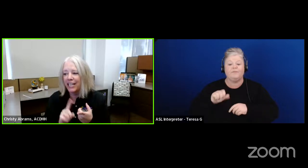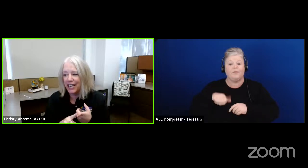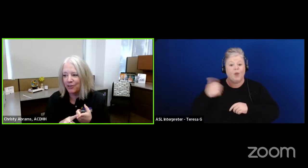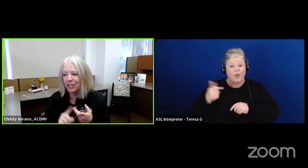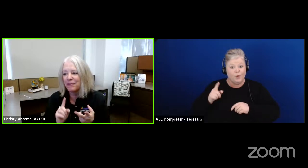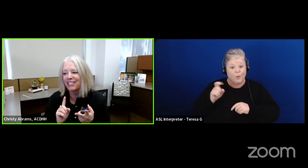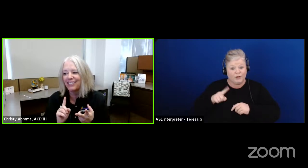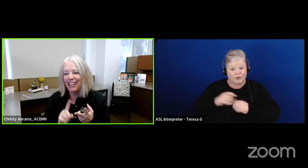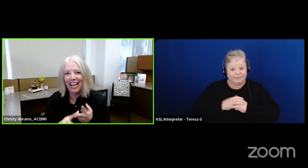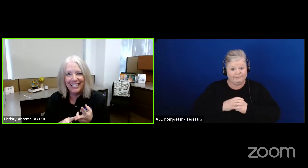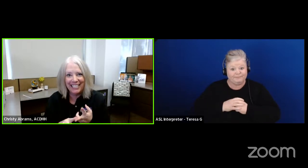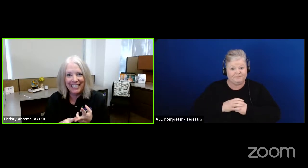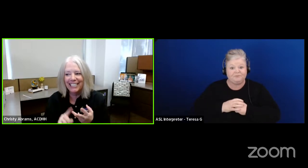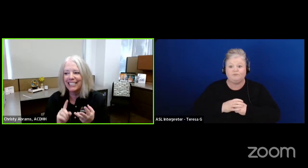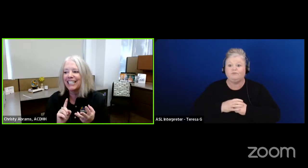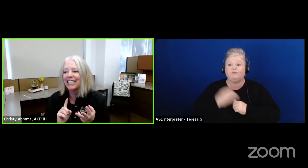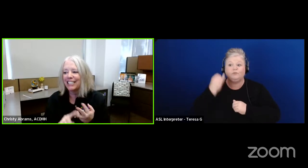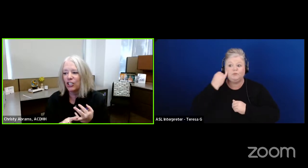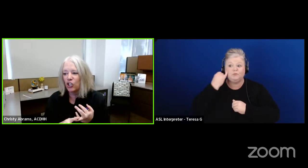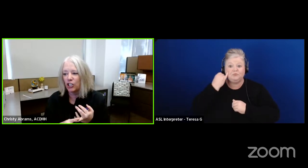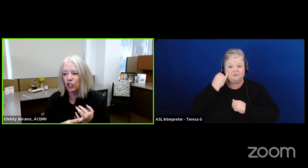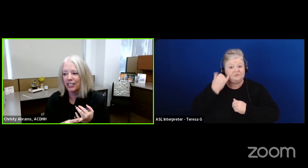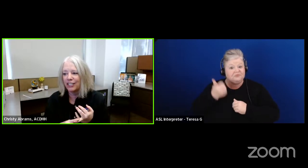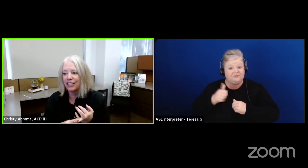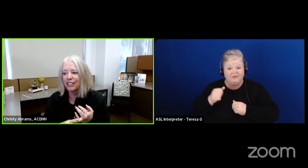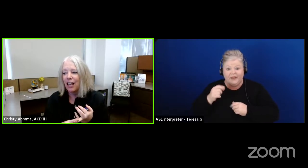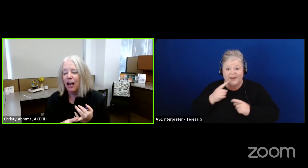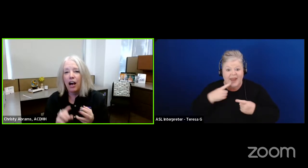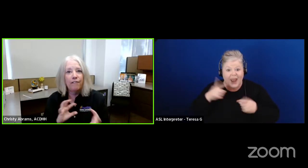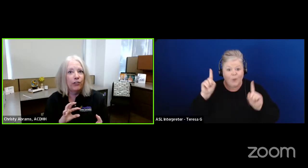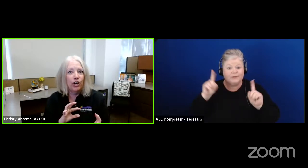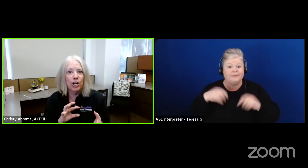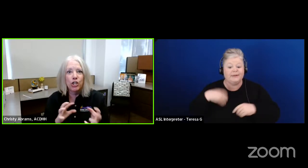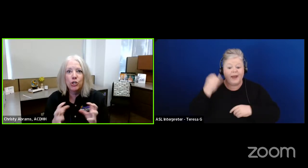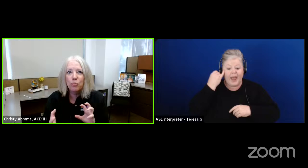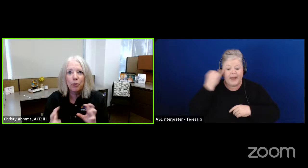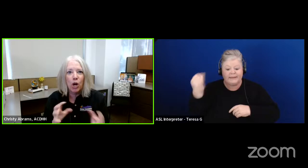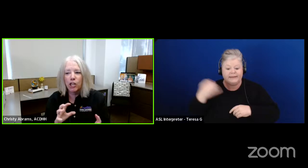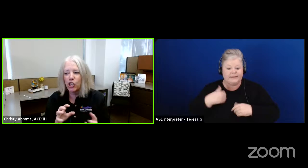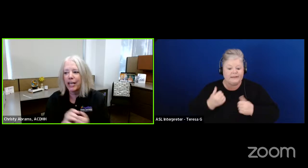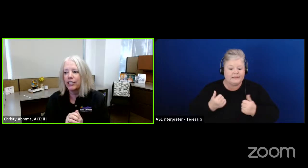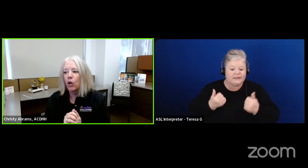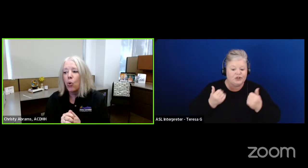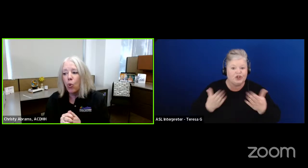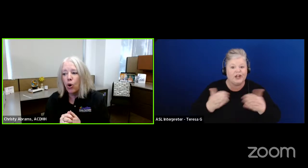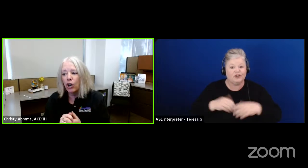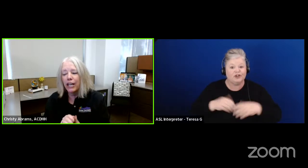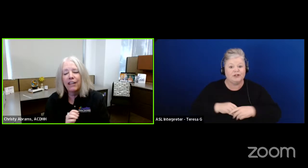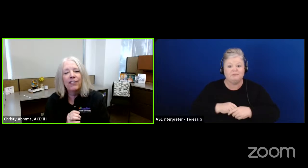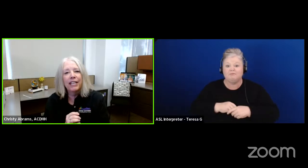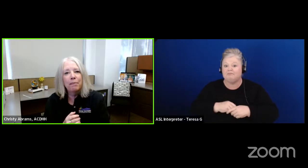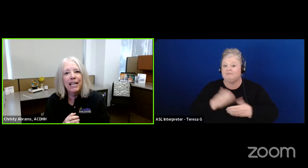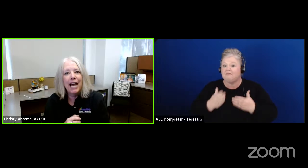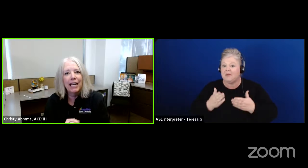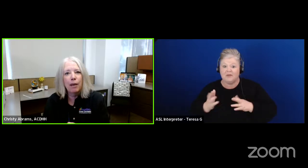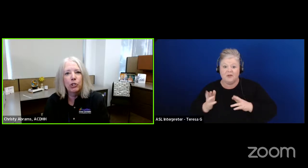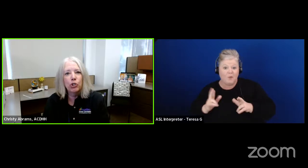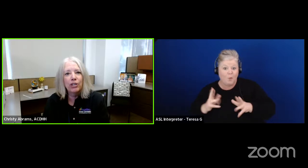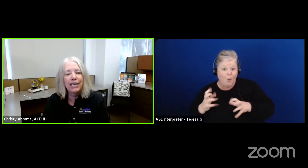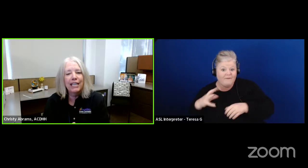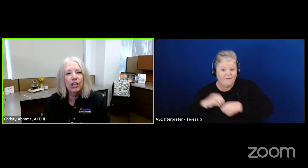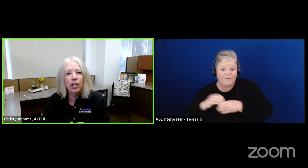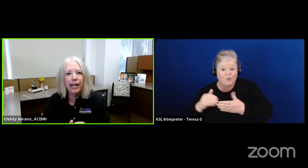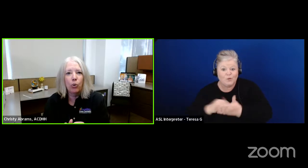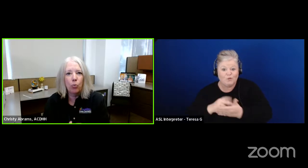again, if you have any announcements, ideas, suggestions for a new project, and if anybody had